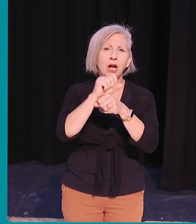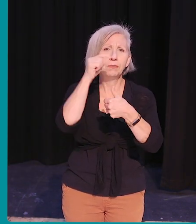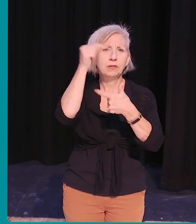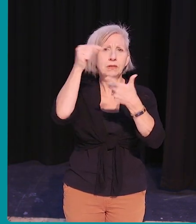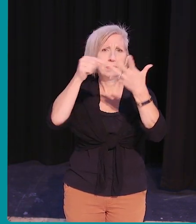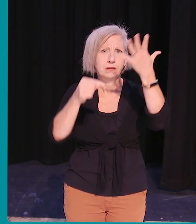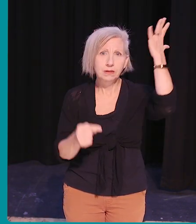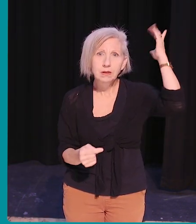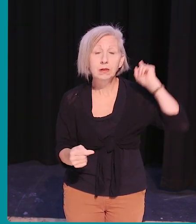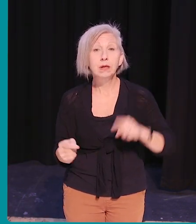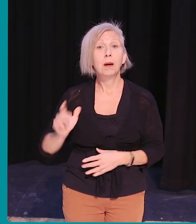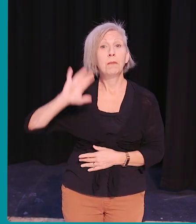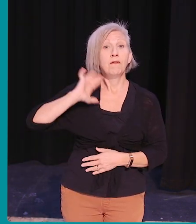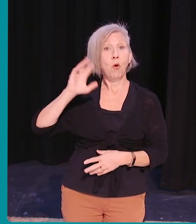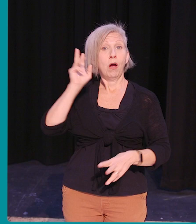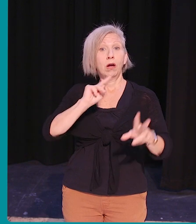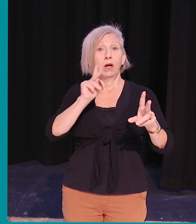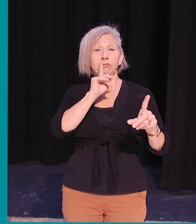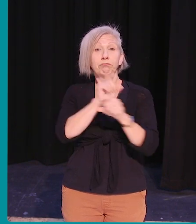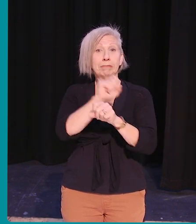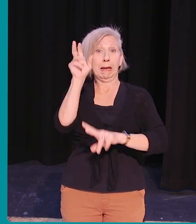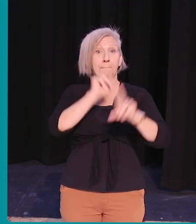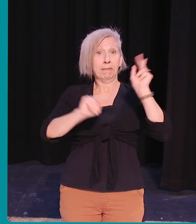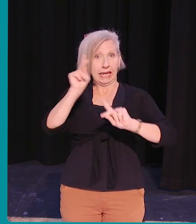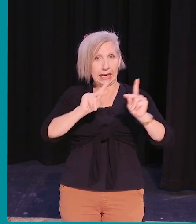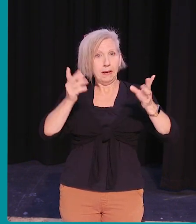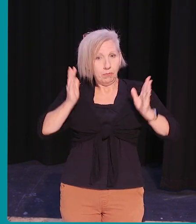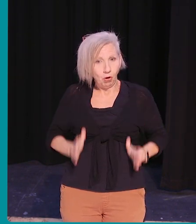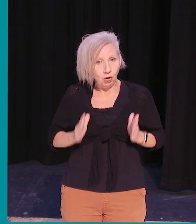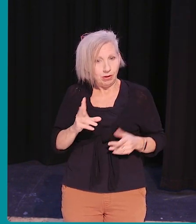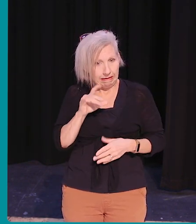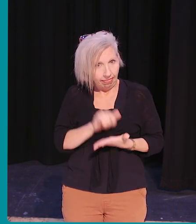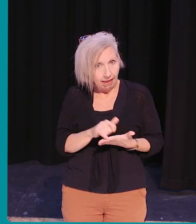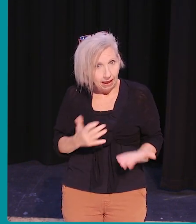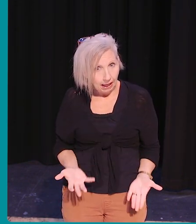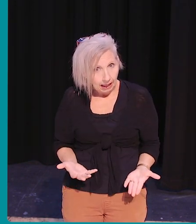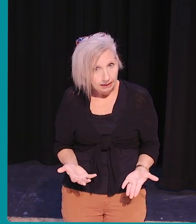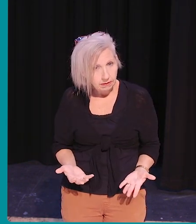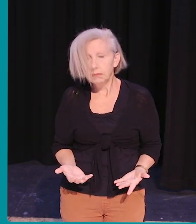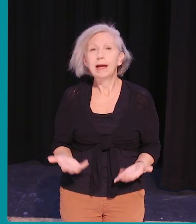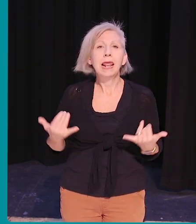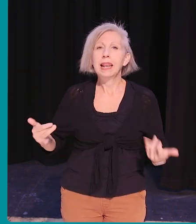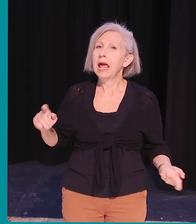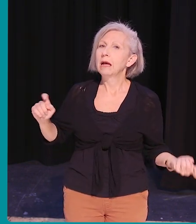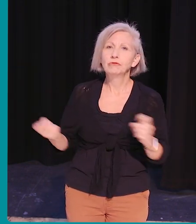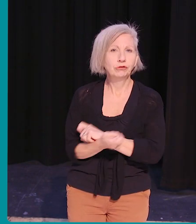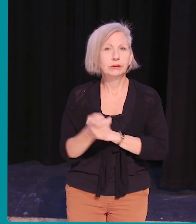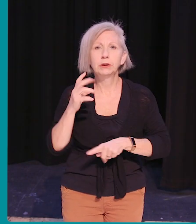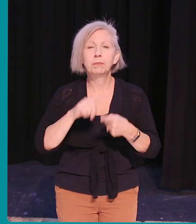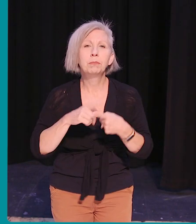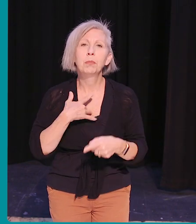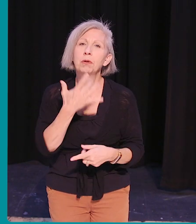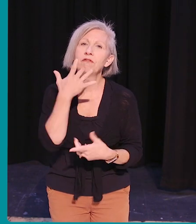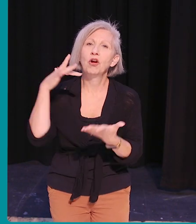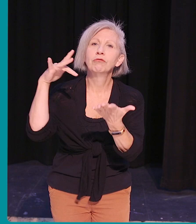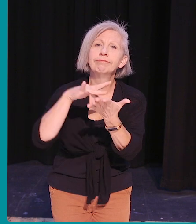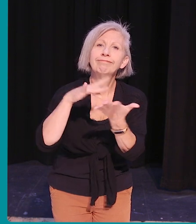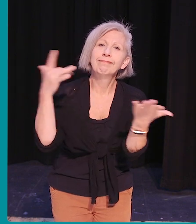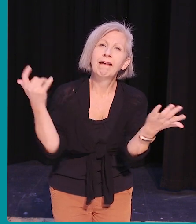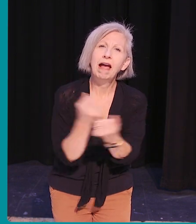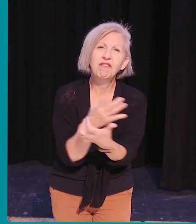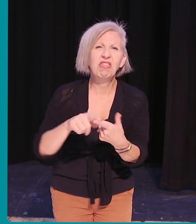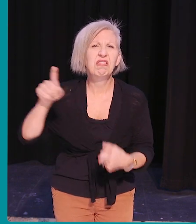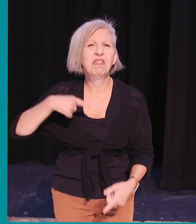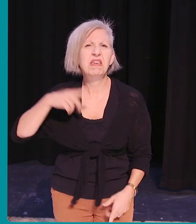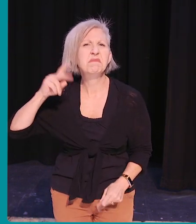good, right? And we're also automating jobs, right? Brittany, you just got automated by software. You got automated by self-service websites that these people are cold and heartless and